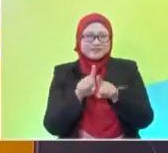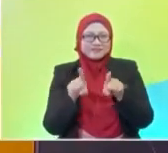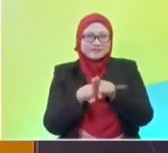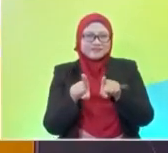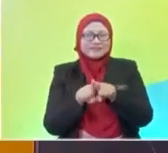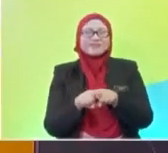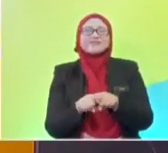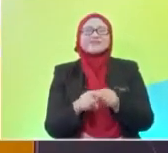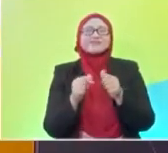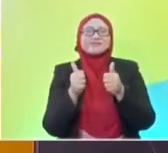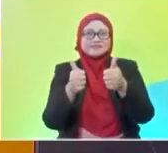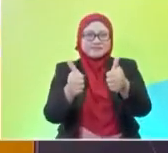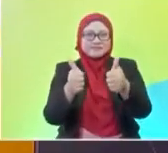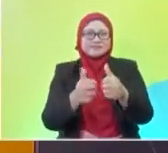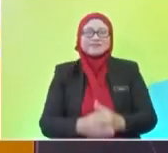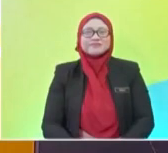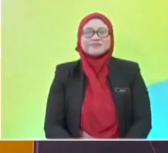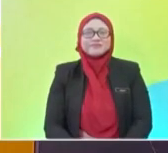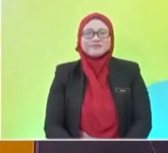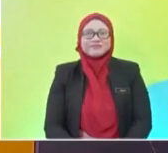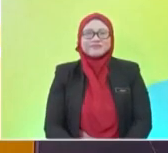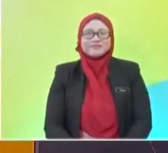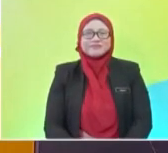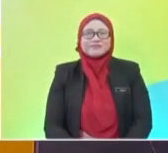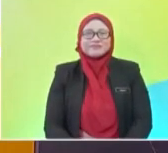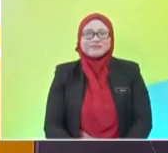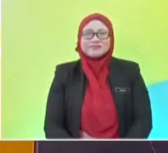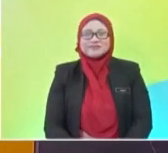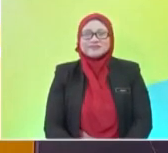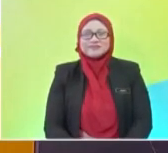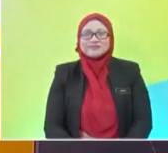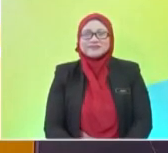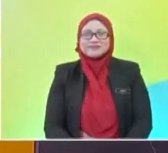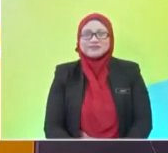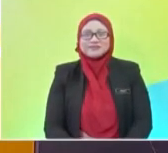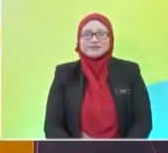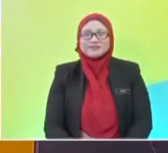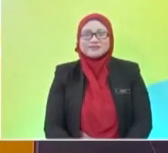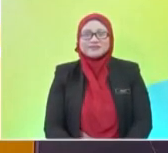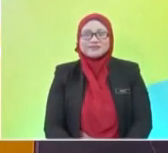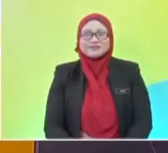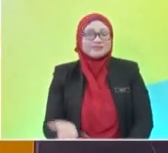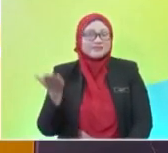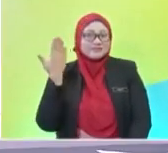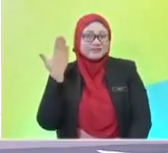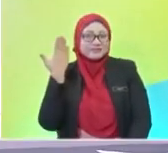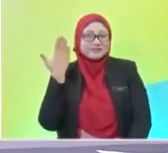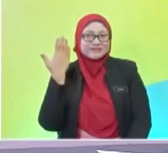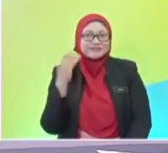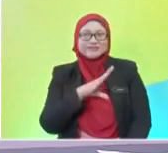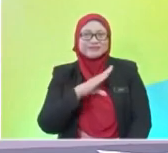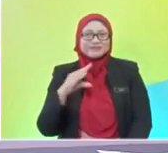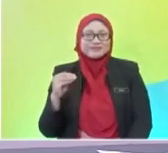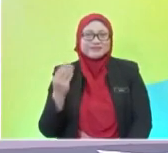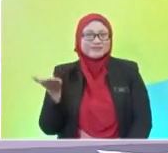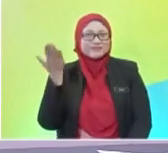Yes. So teacher, it is easy for easy you. You lah. Get 1 point, okay. 3 point. So what's the word? The word is was. Was